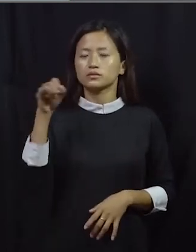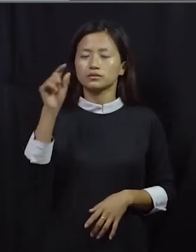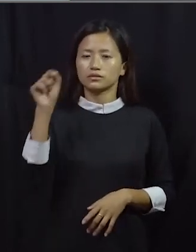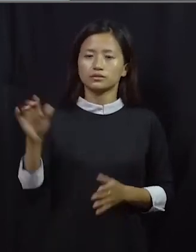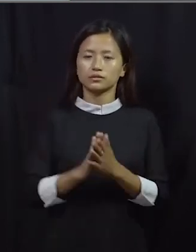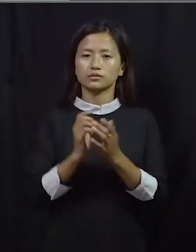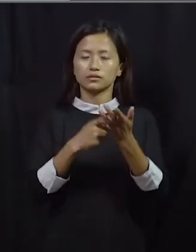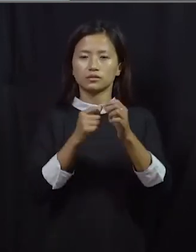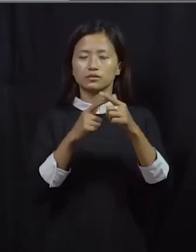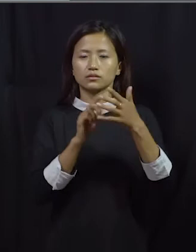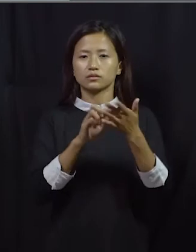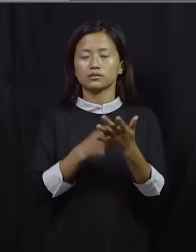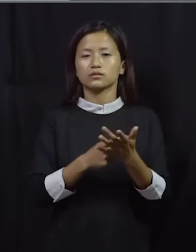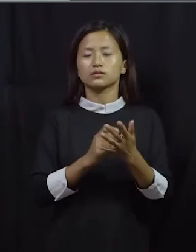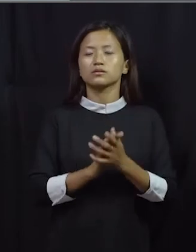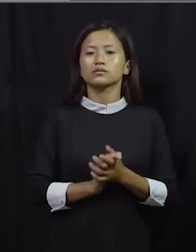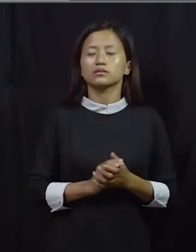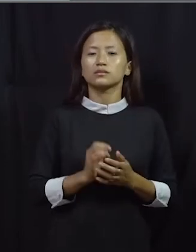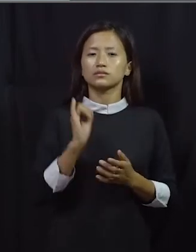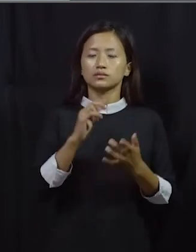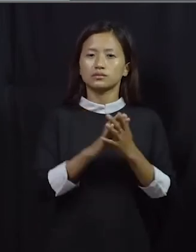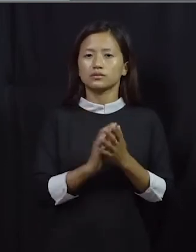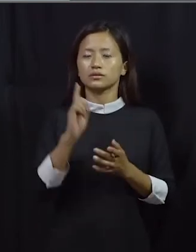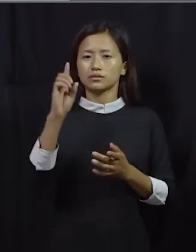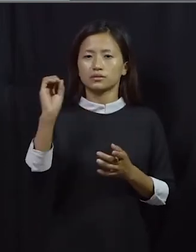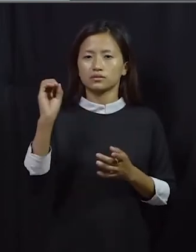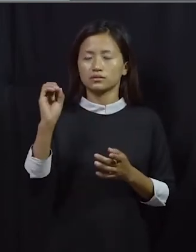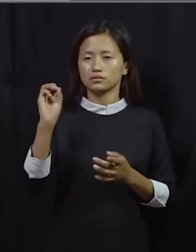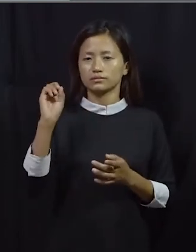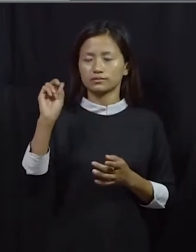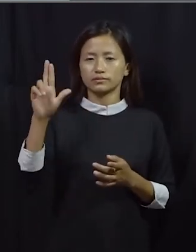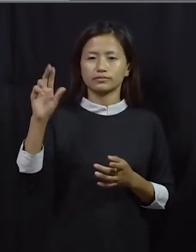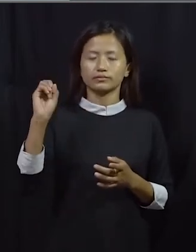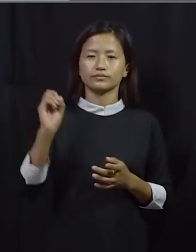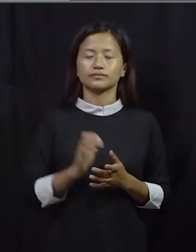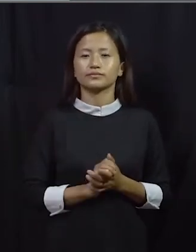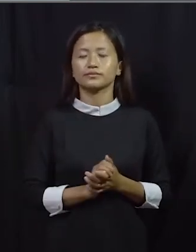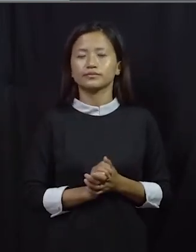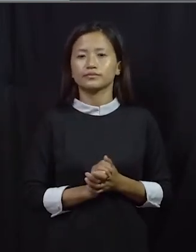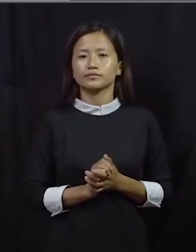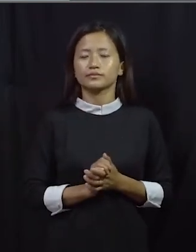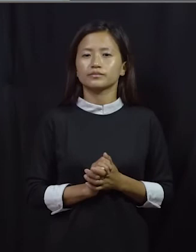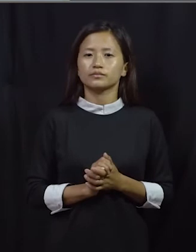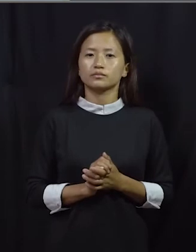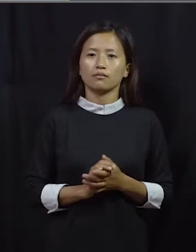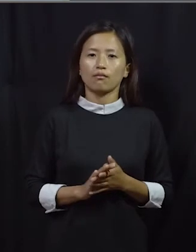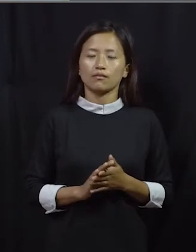So, his interest on capital is 10,800. Next, B, you will have